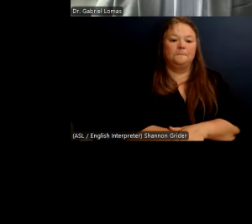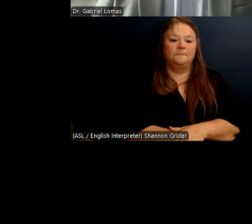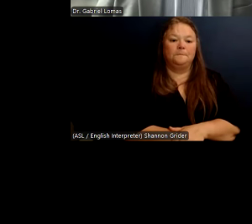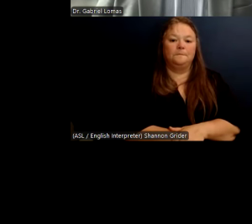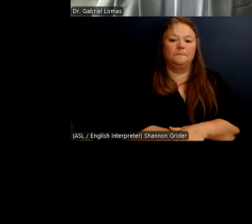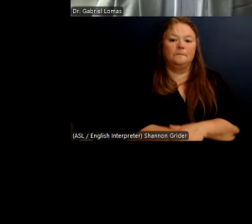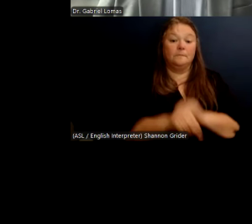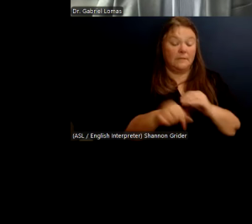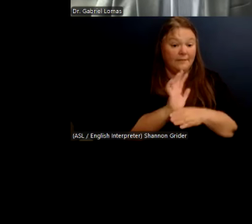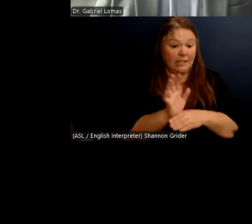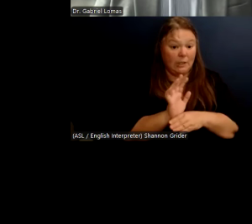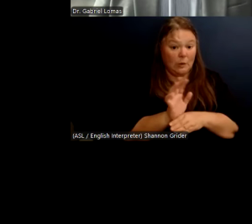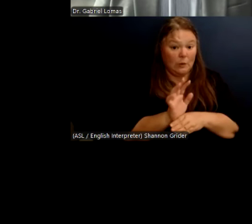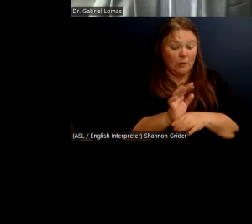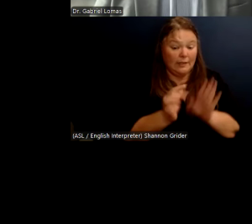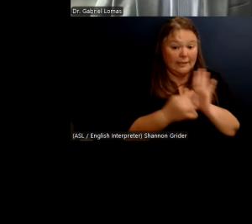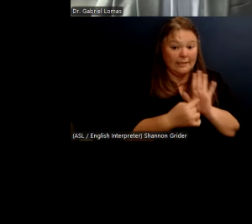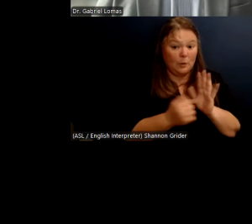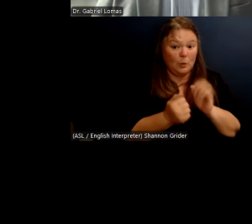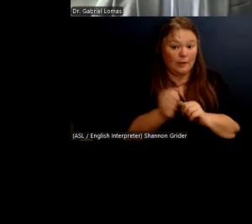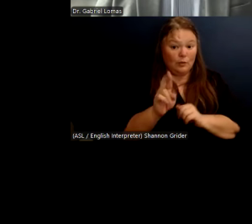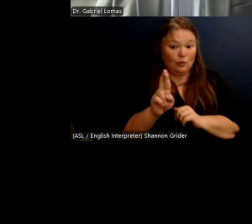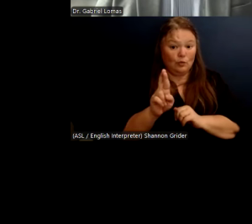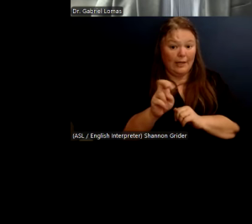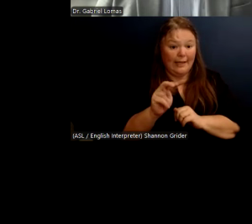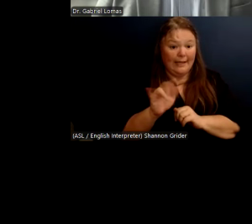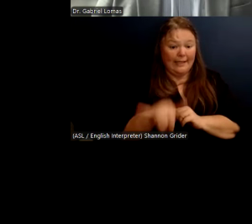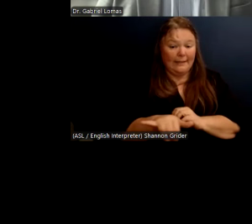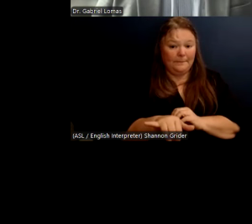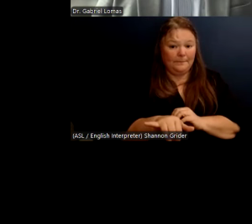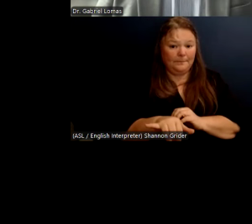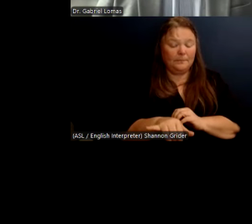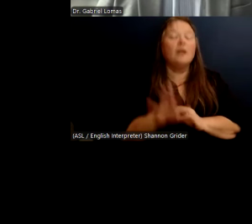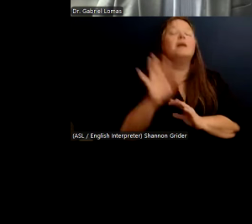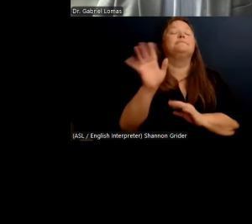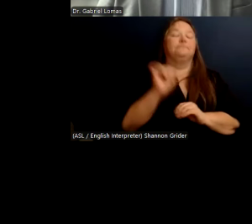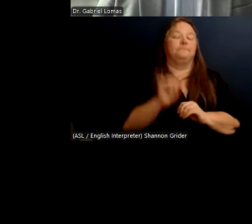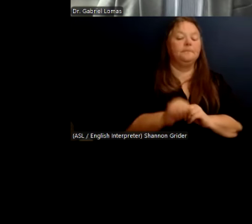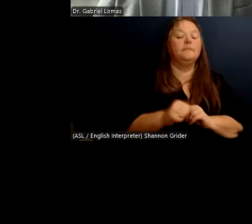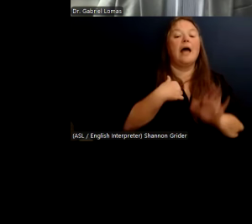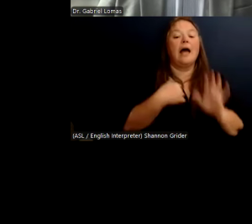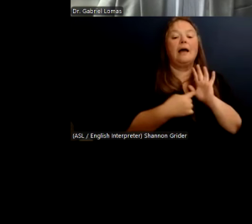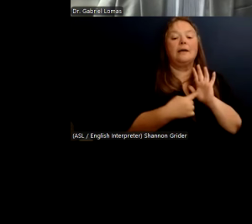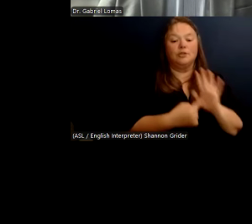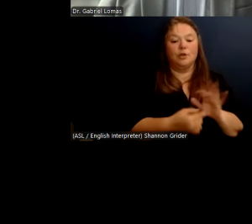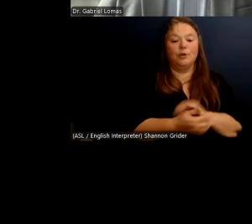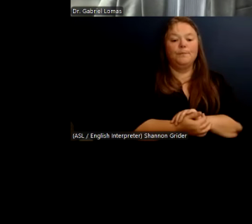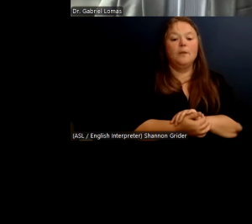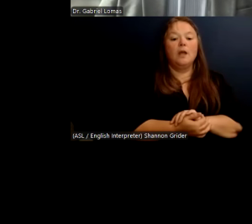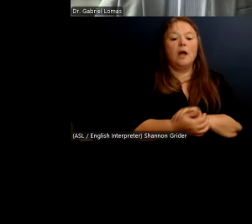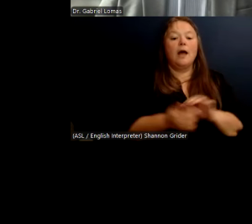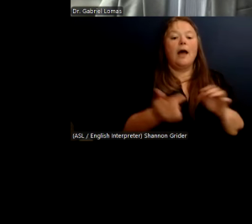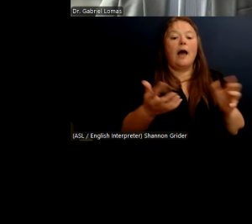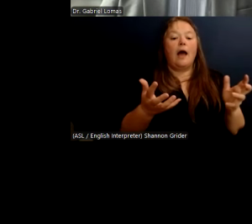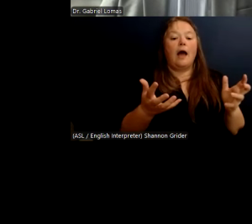Is this the example with Rennie? I think we're going to show you, I asked Rennie what he would recommend